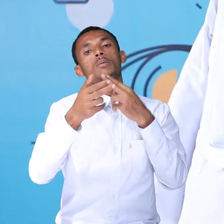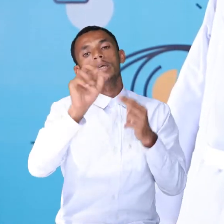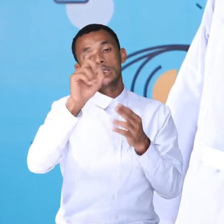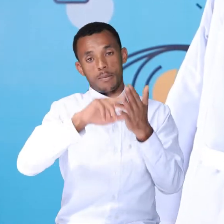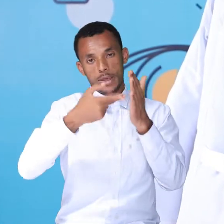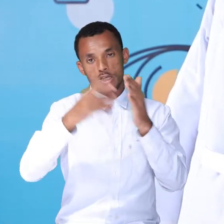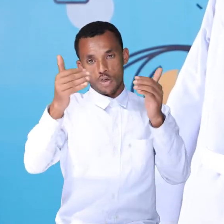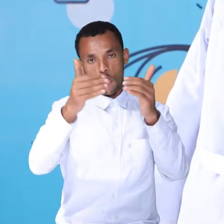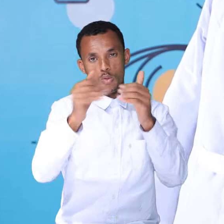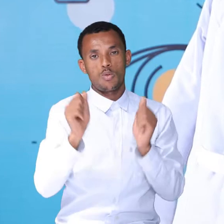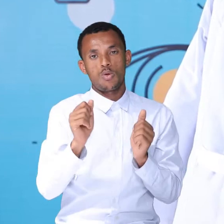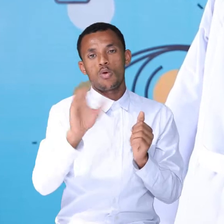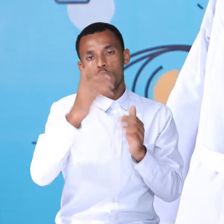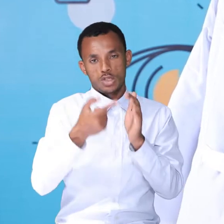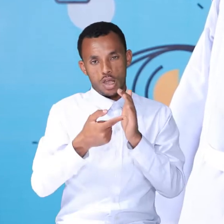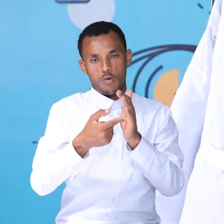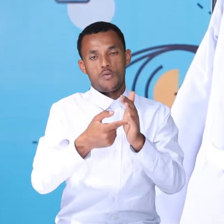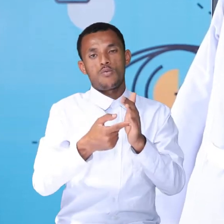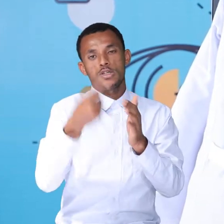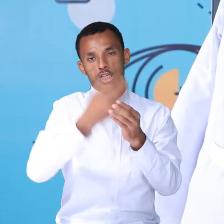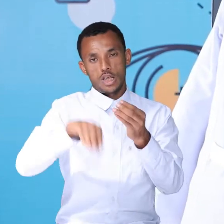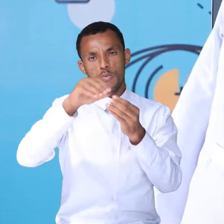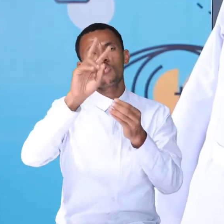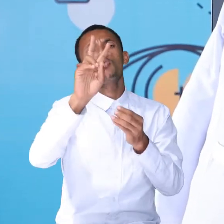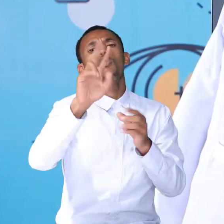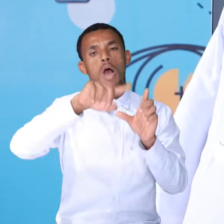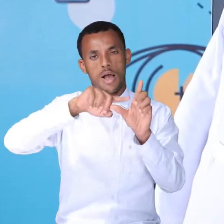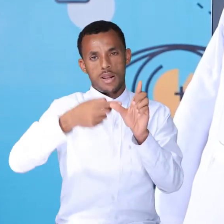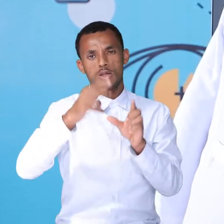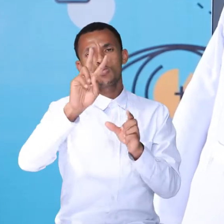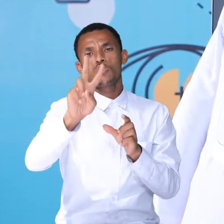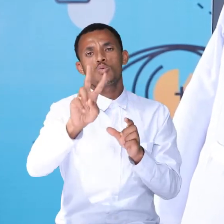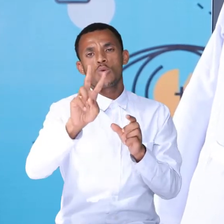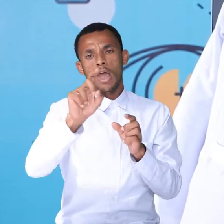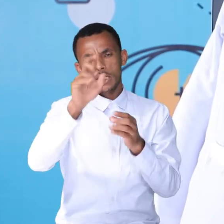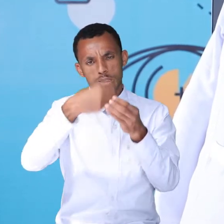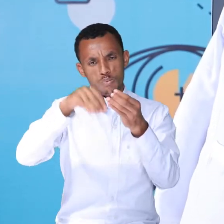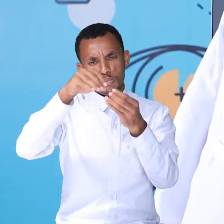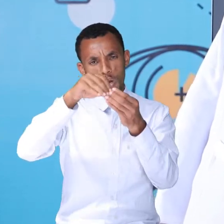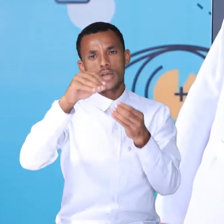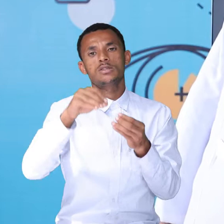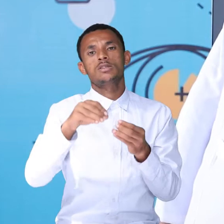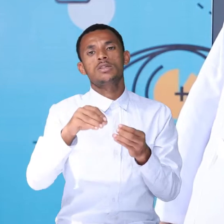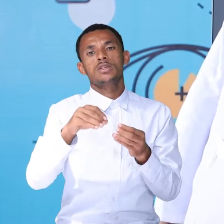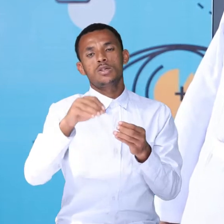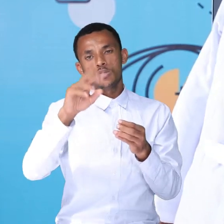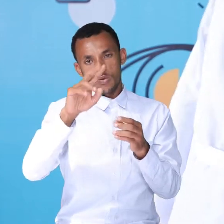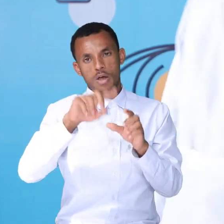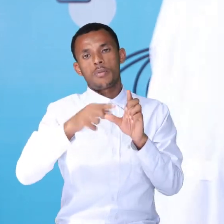which was equal to cosine of the sum of the two angles, 2 plus, x plus x again it will